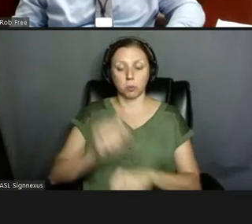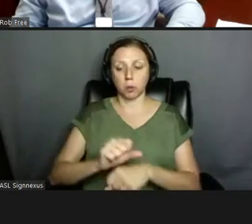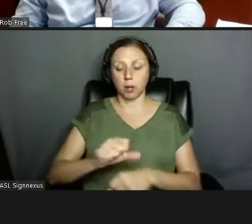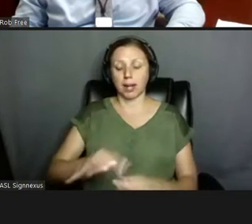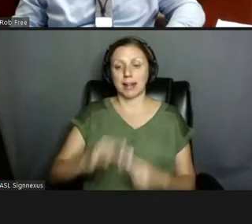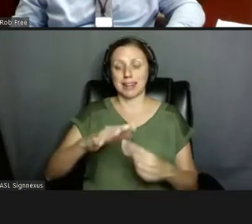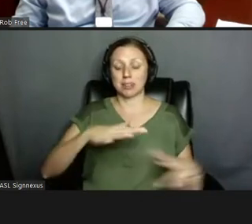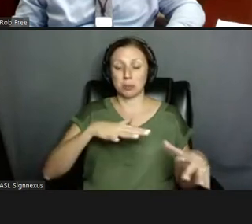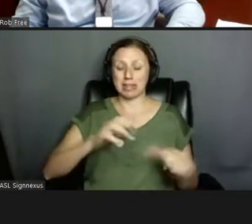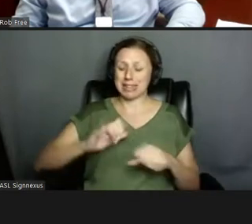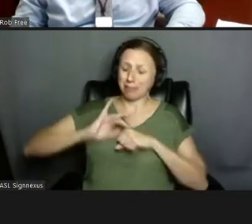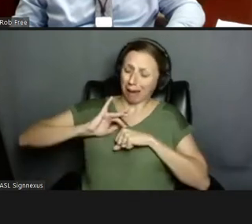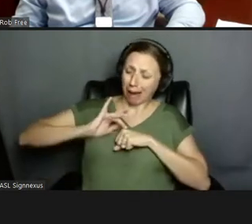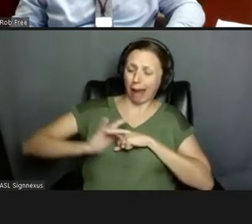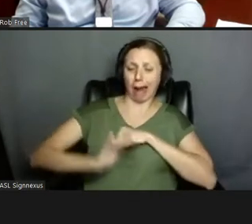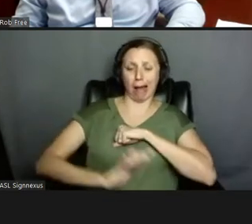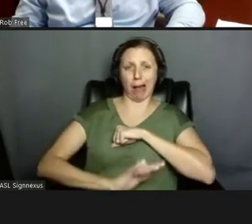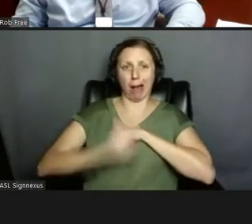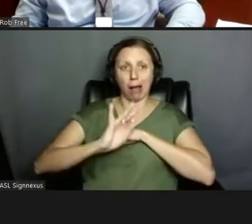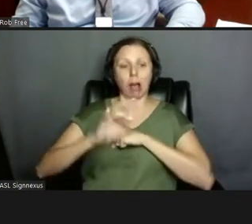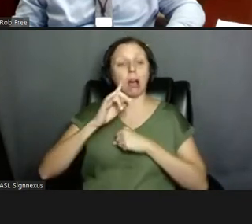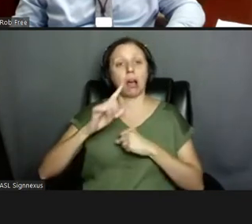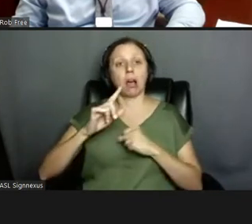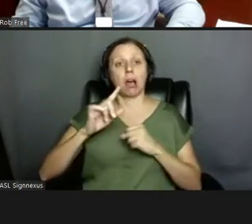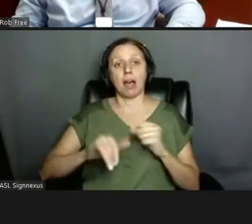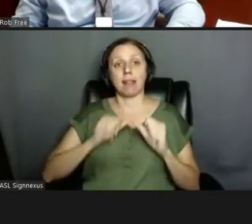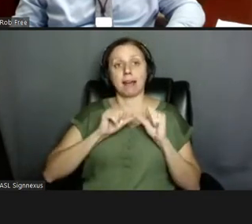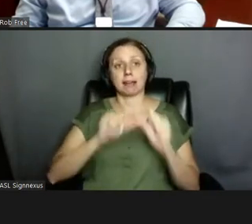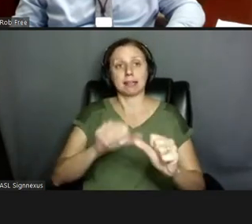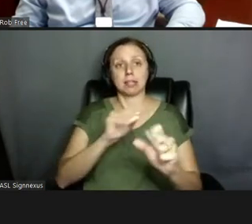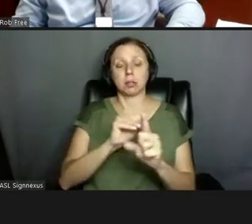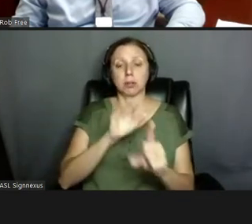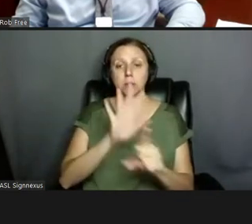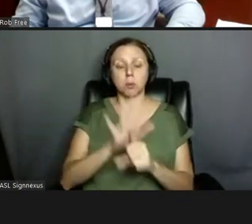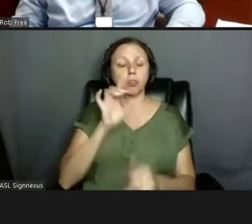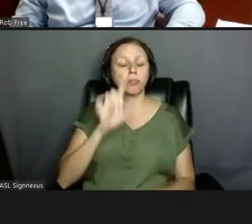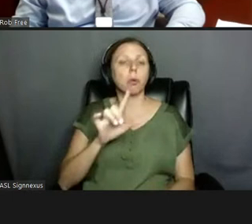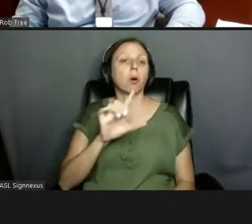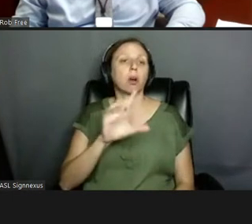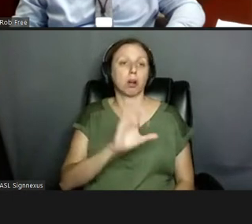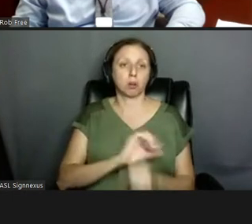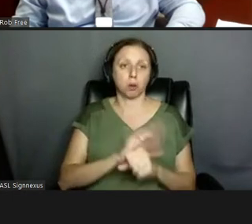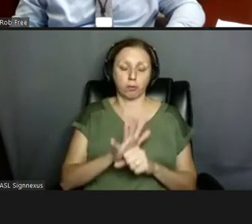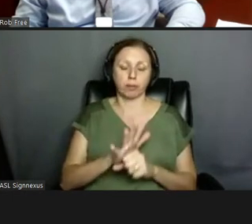know, the continued exposure to the COVID-19. Thank you.